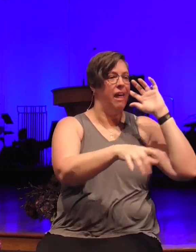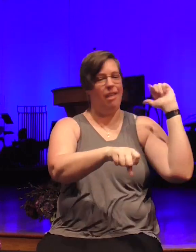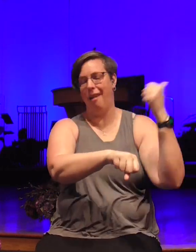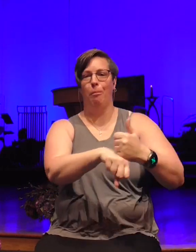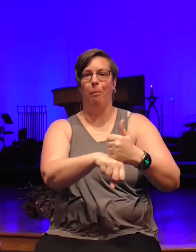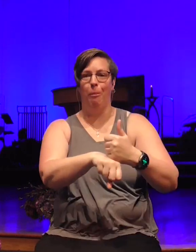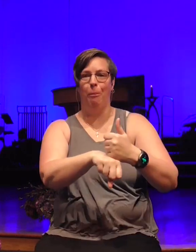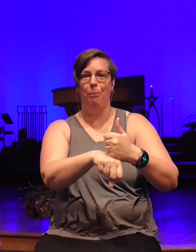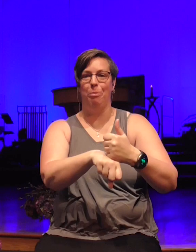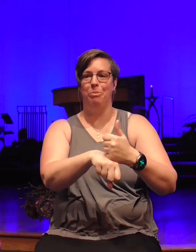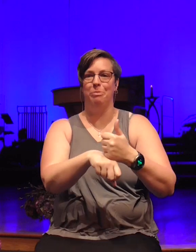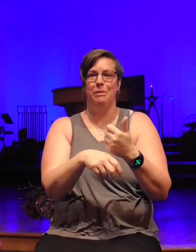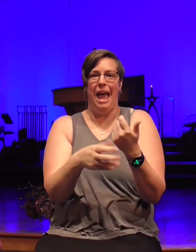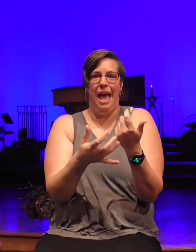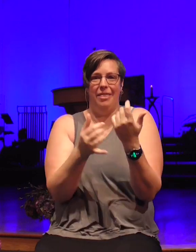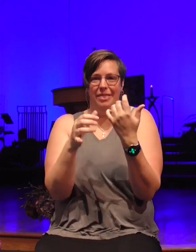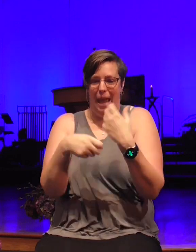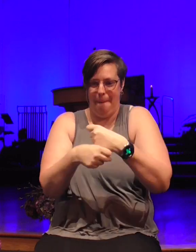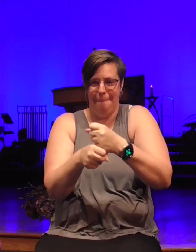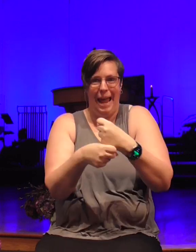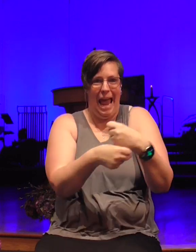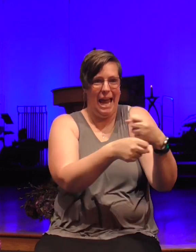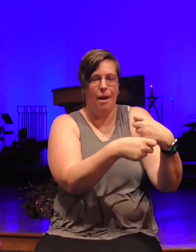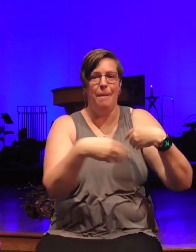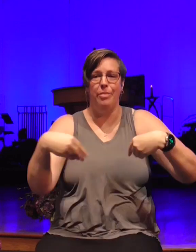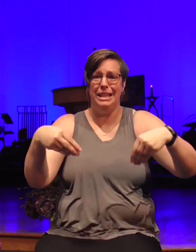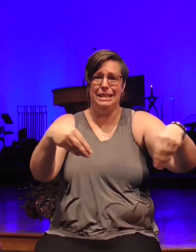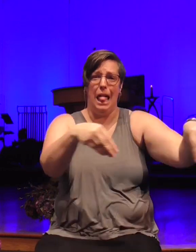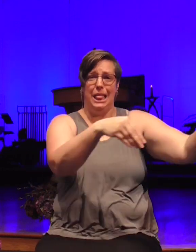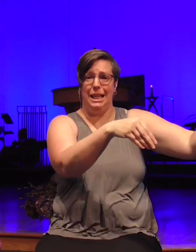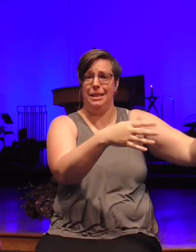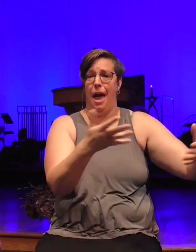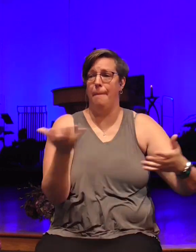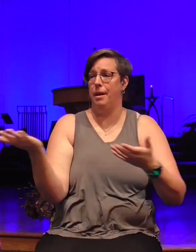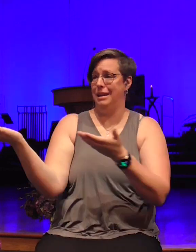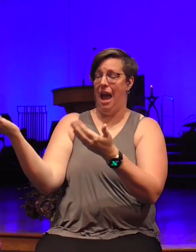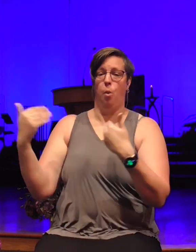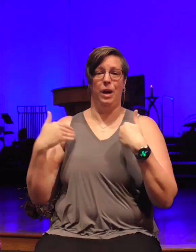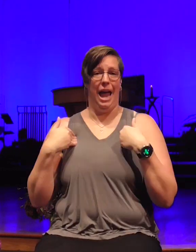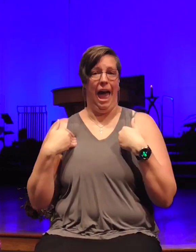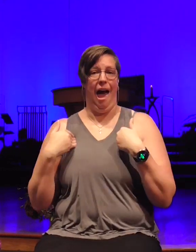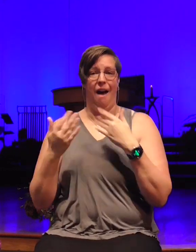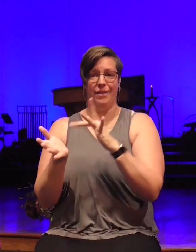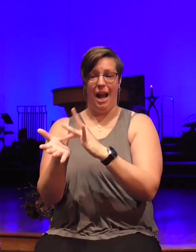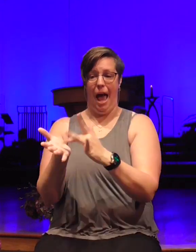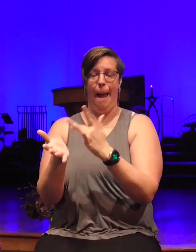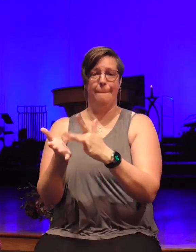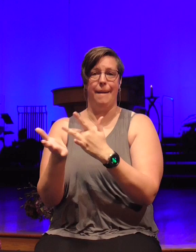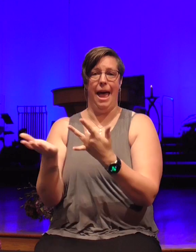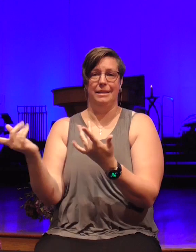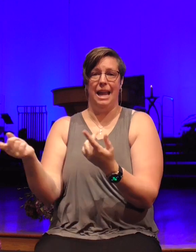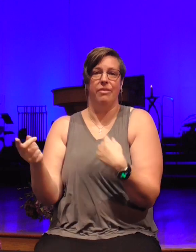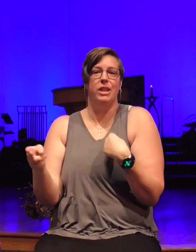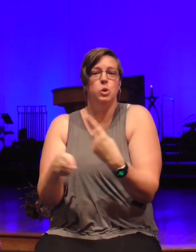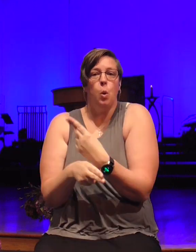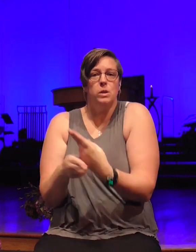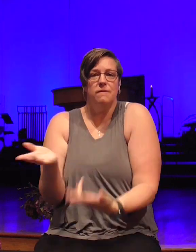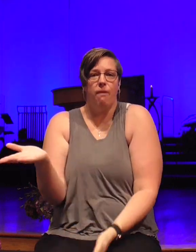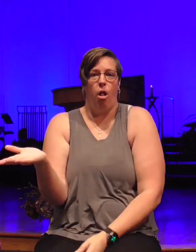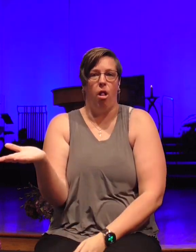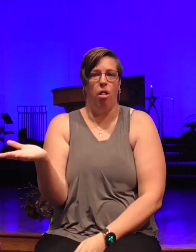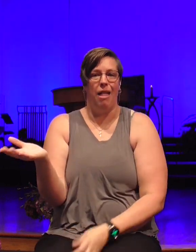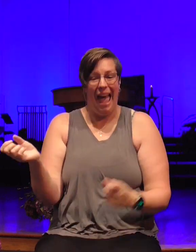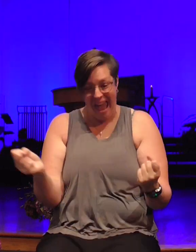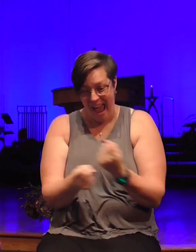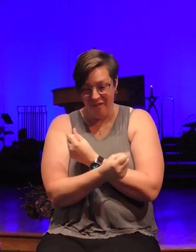manufactured it and then they reproduced it and then they've been selling them like crazy and we have an iPad stand that's very useful. Everything starts in mind.